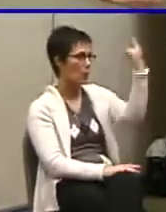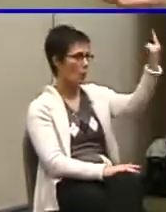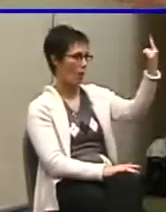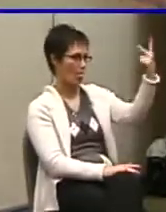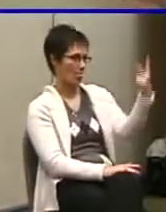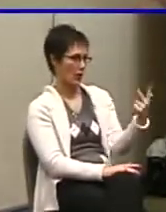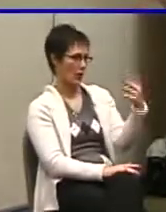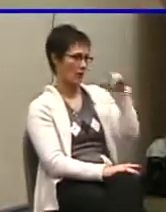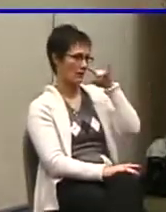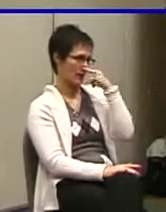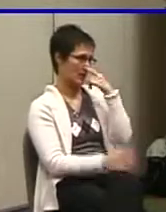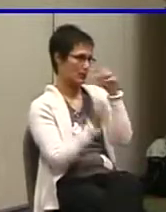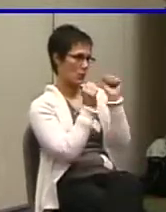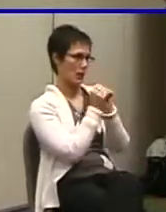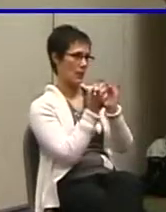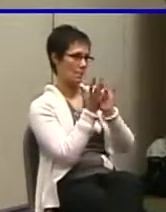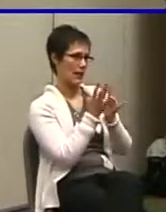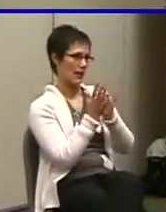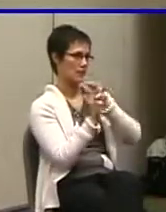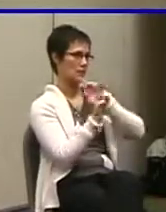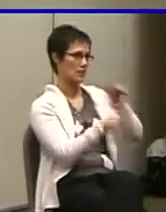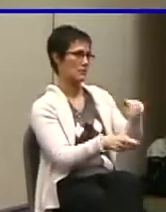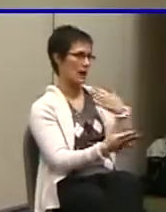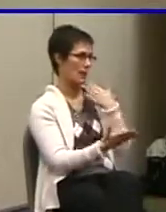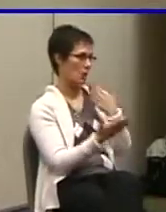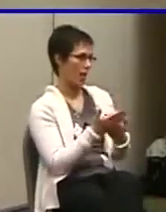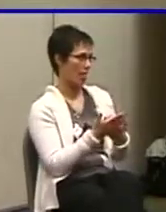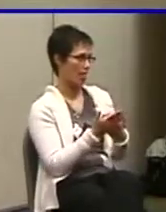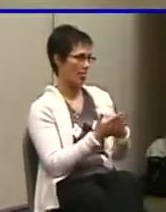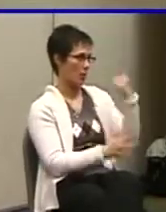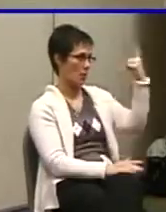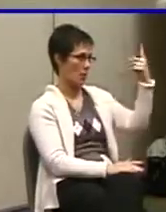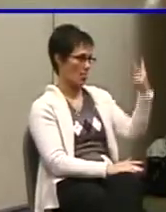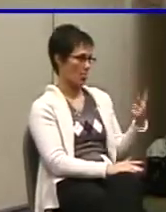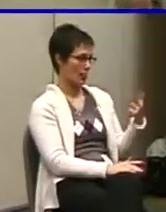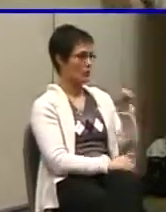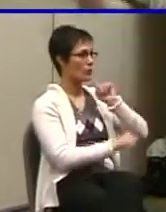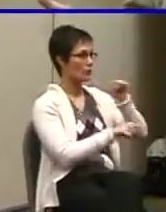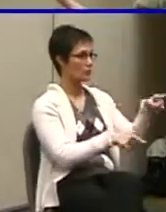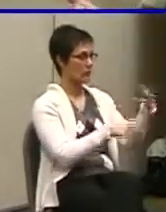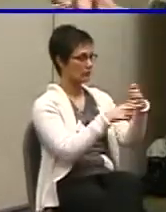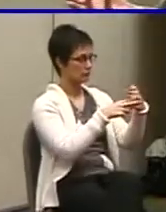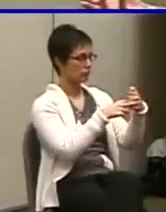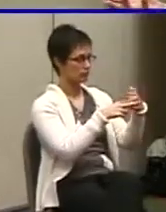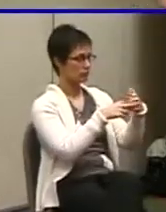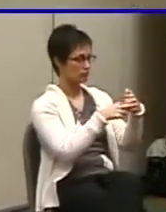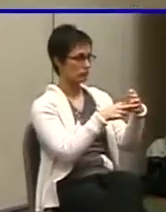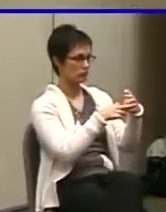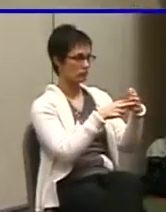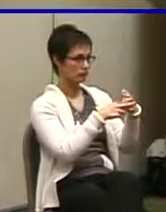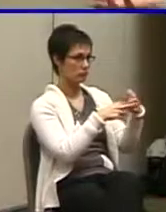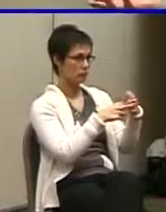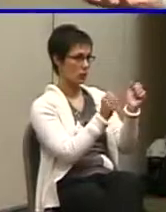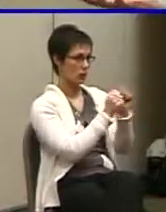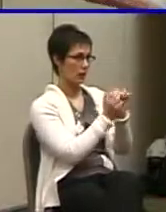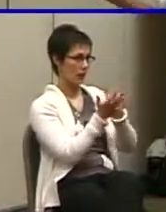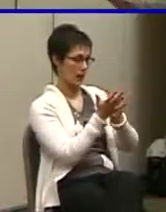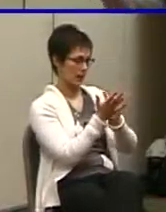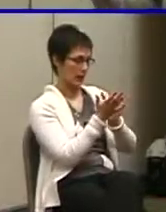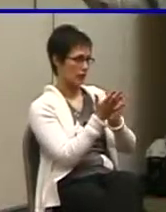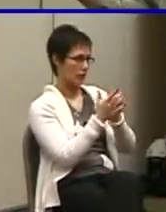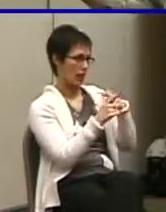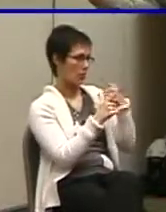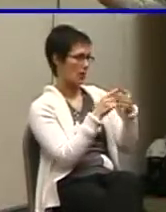actually respond to medication well. Another 1/3 will respond for a short period of time to the medication, and then it will